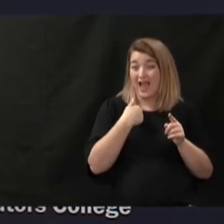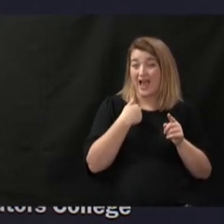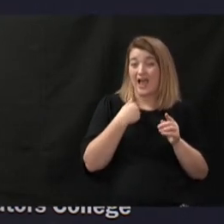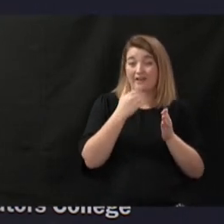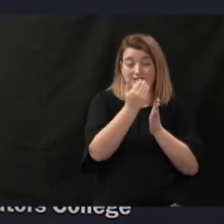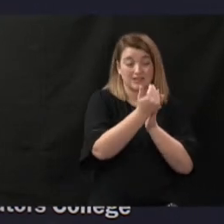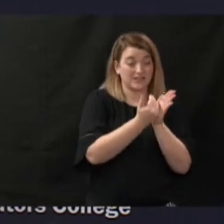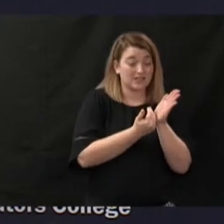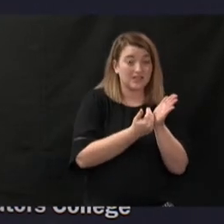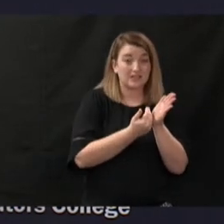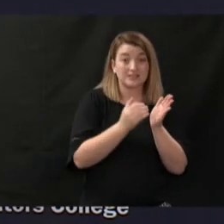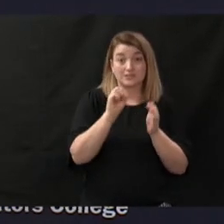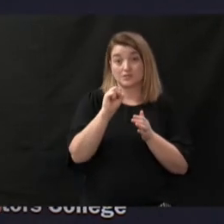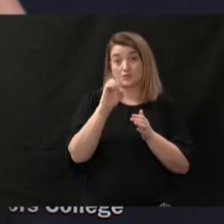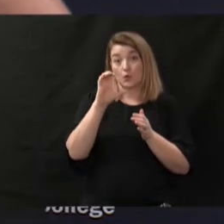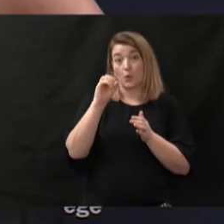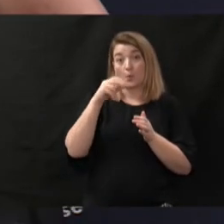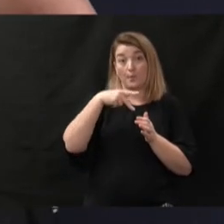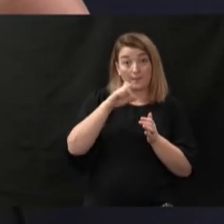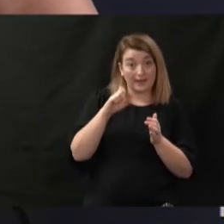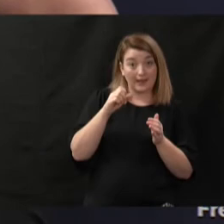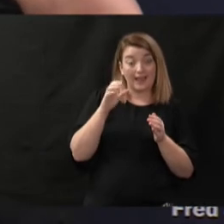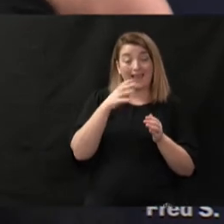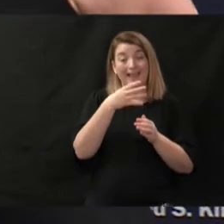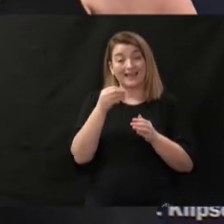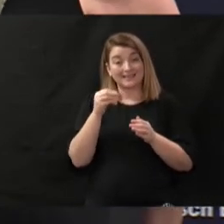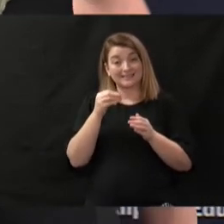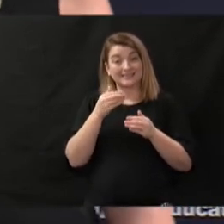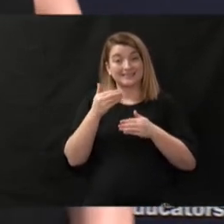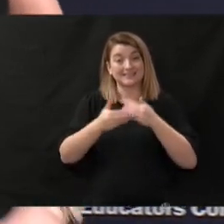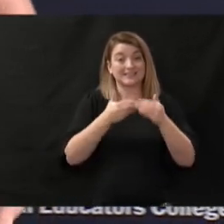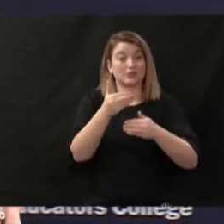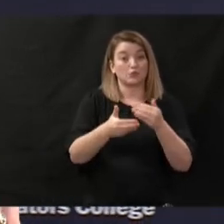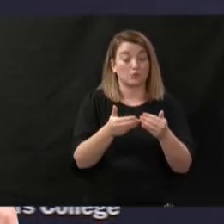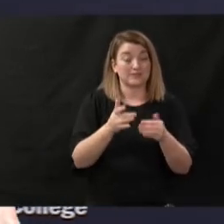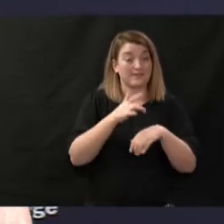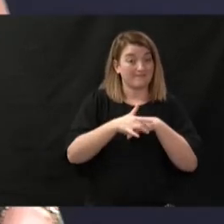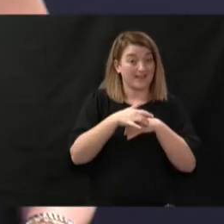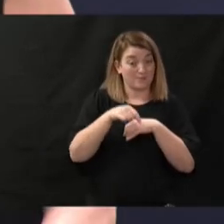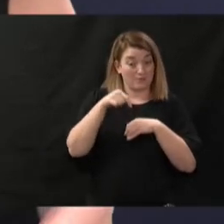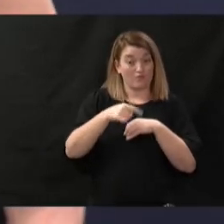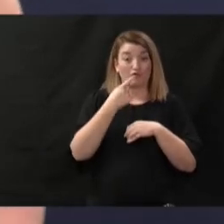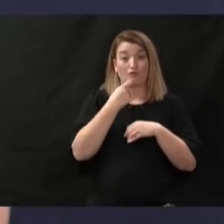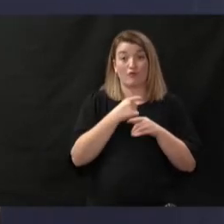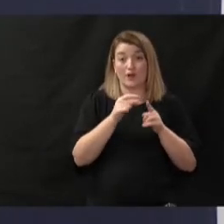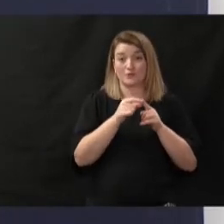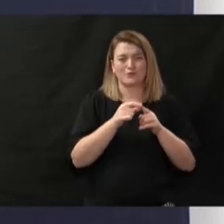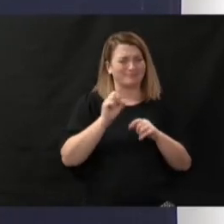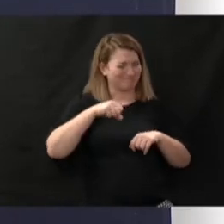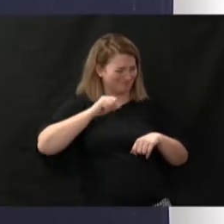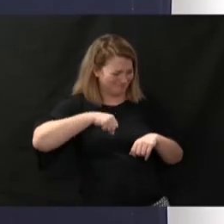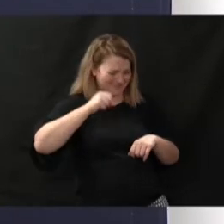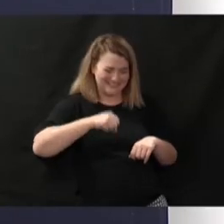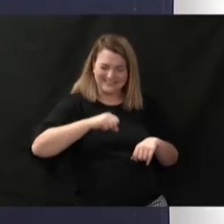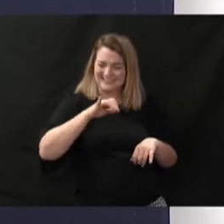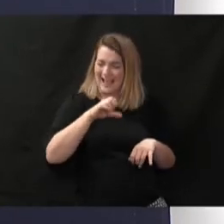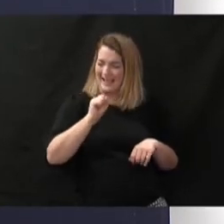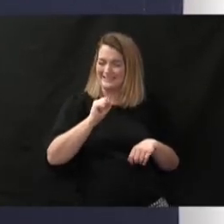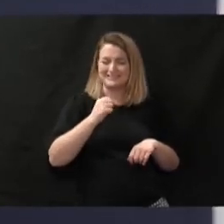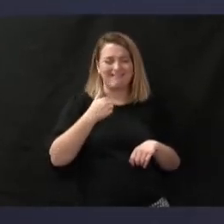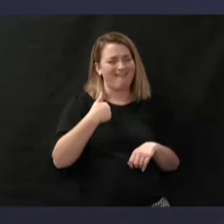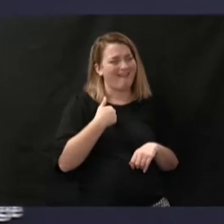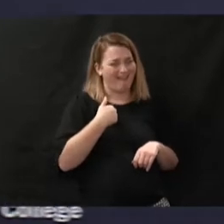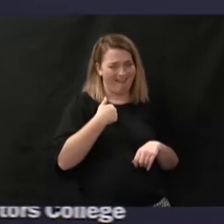Is there a scope and sequence? There is. There is a list. There sure is. Great question. Okay, so